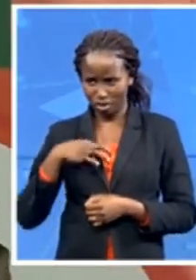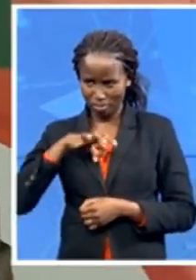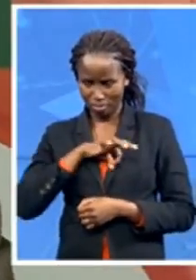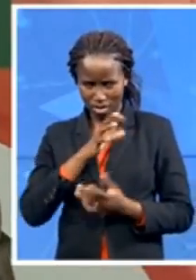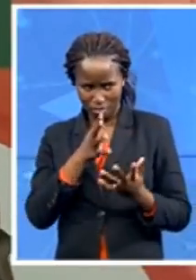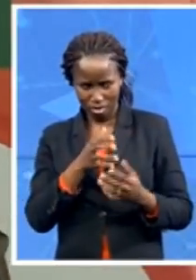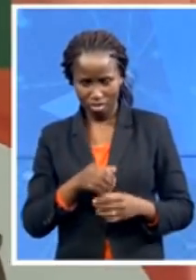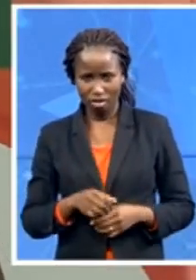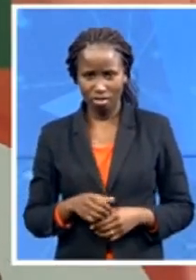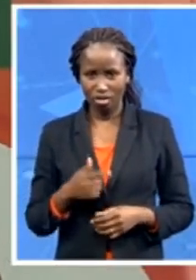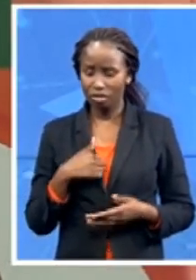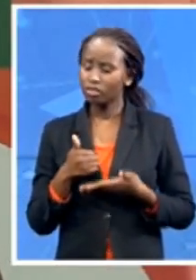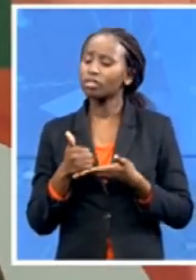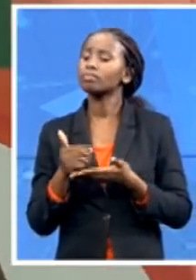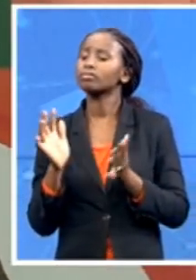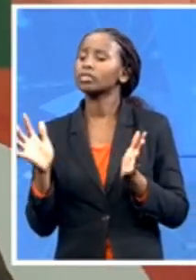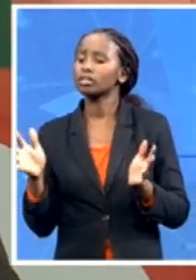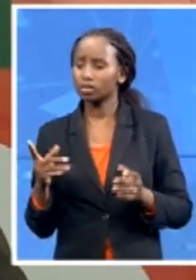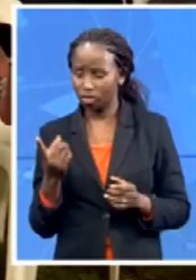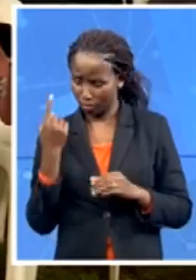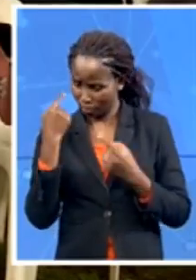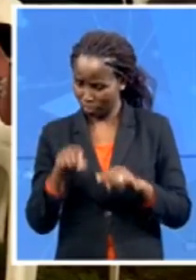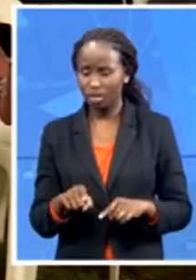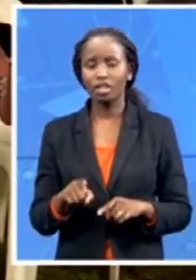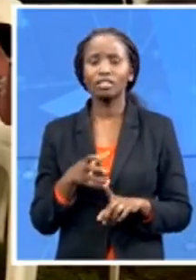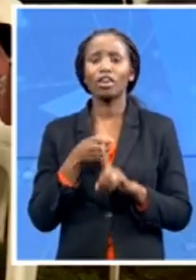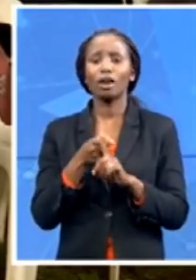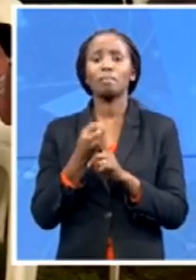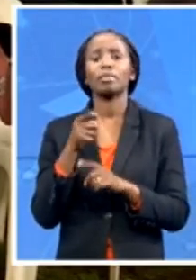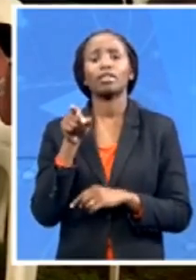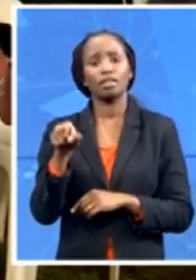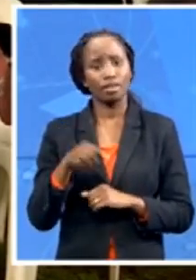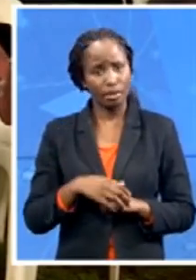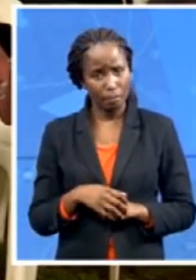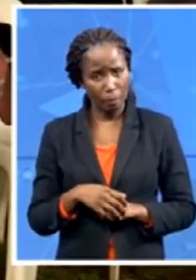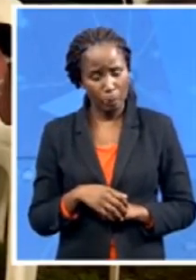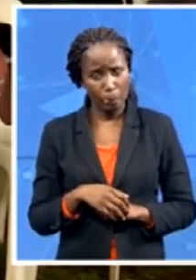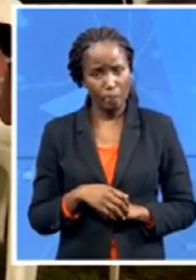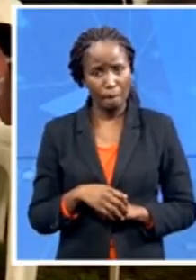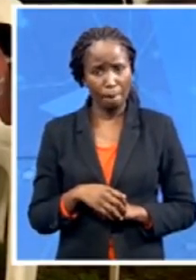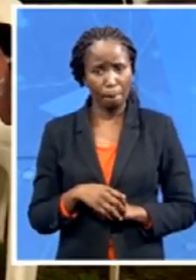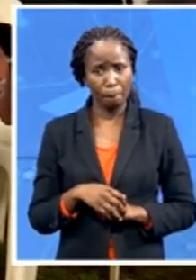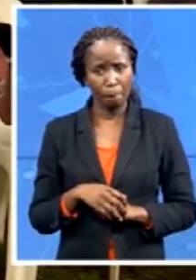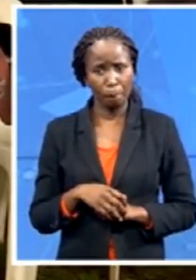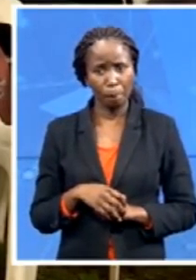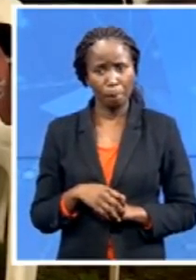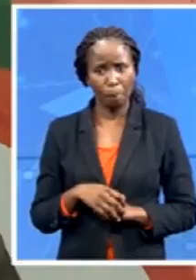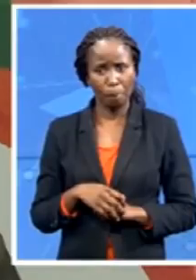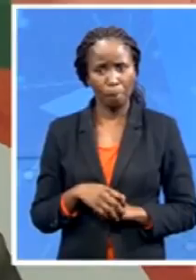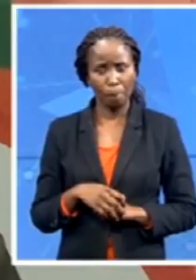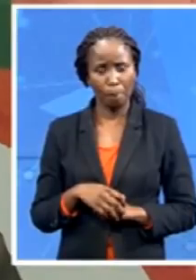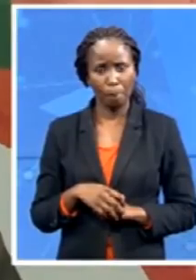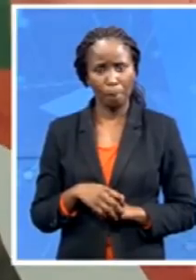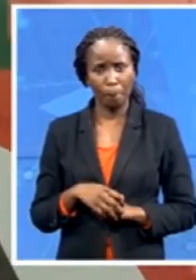kampeine. Coalitions are here to